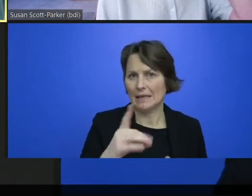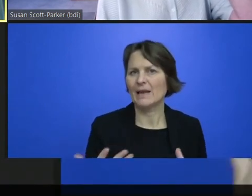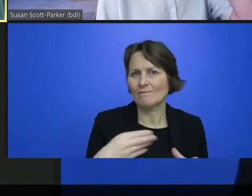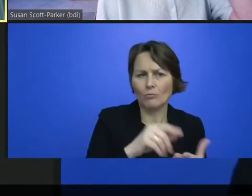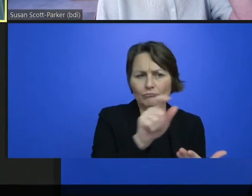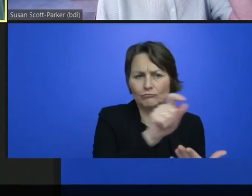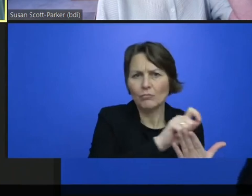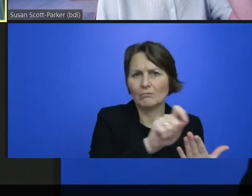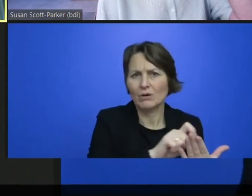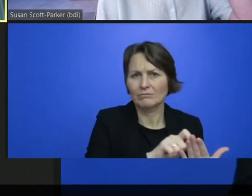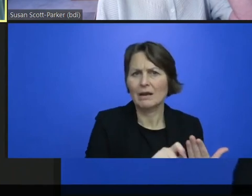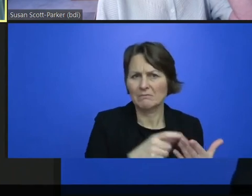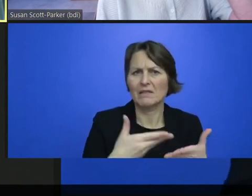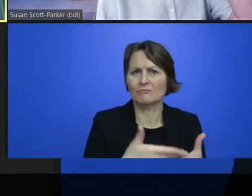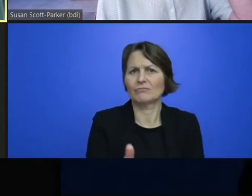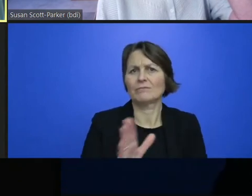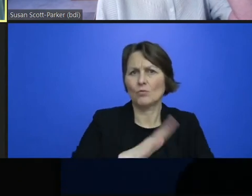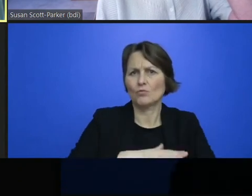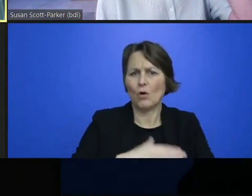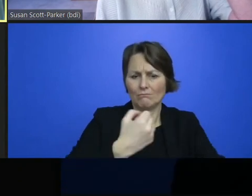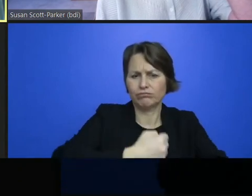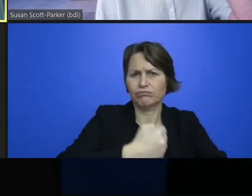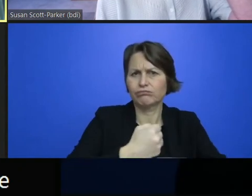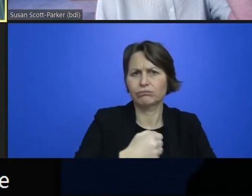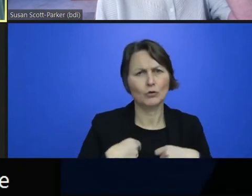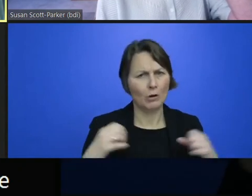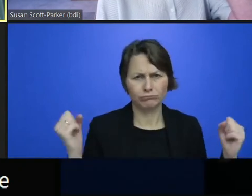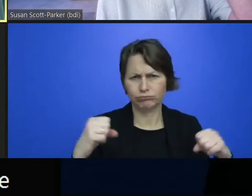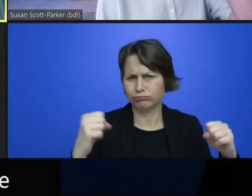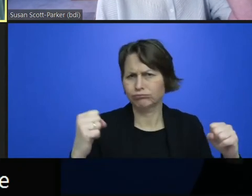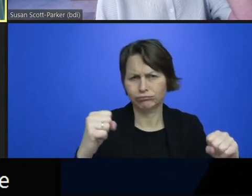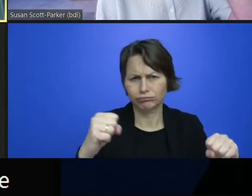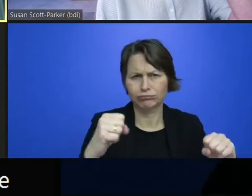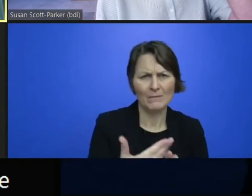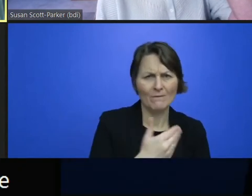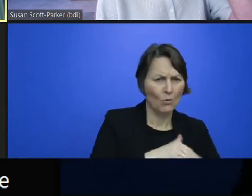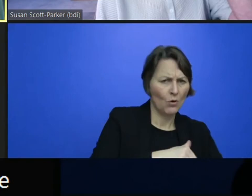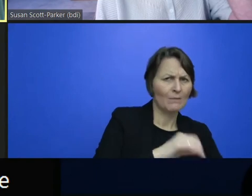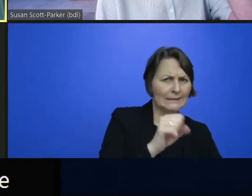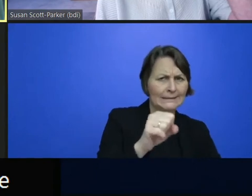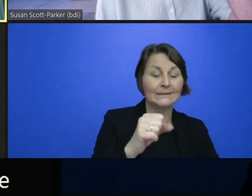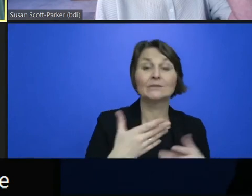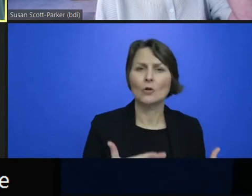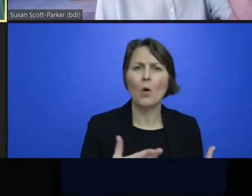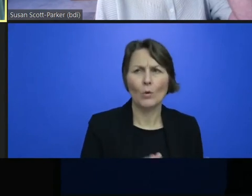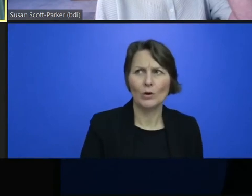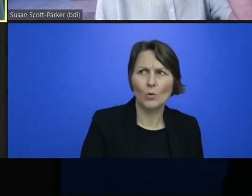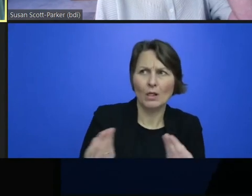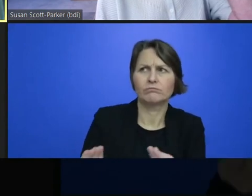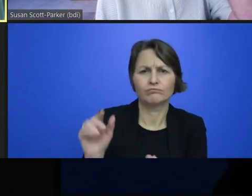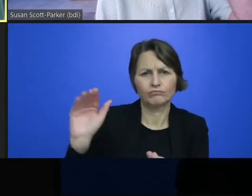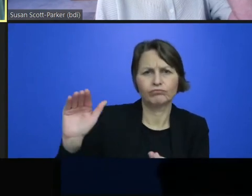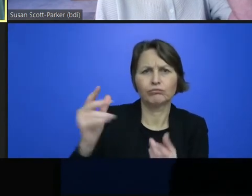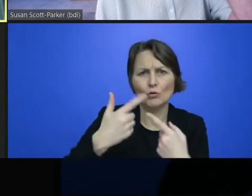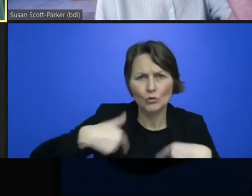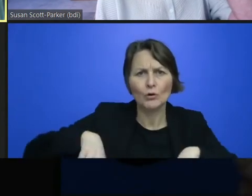definitely I fully agree with the participant who has raised that issue. We will be bringing this issue to the attention of the CRPD committee. They had asked us to